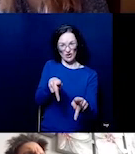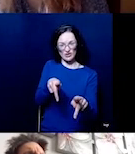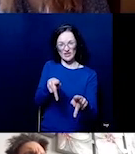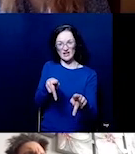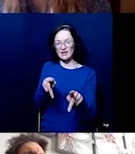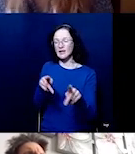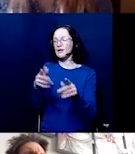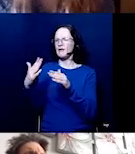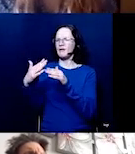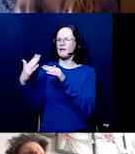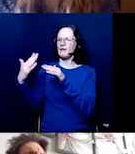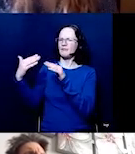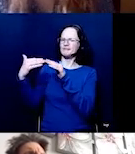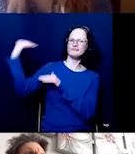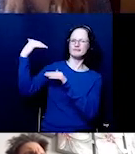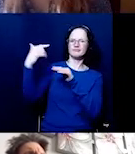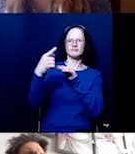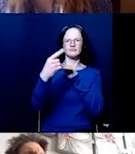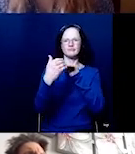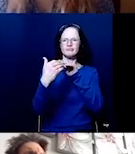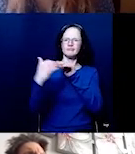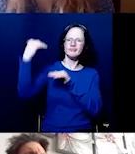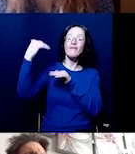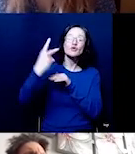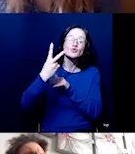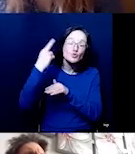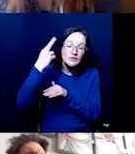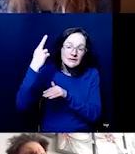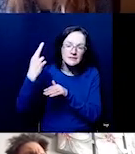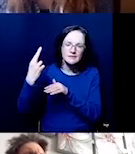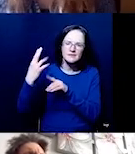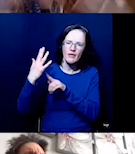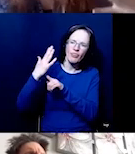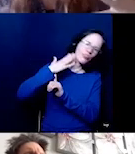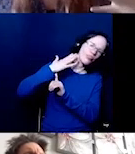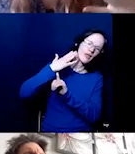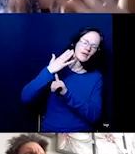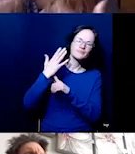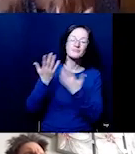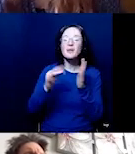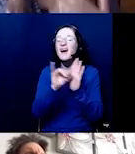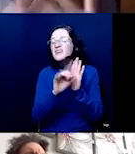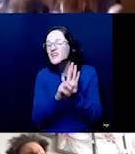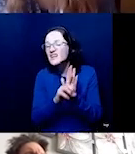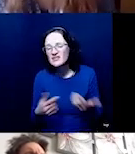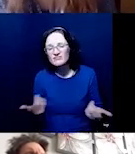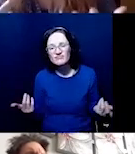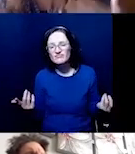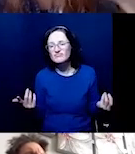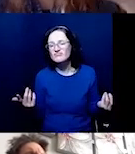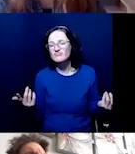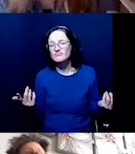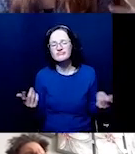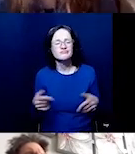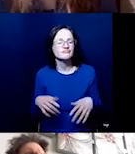of domination, oppression, and discrimination. So your identity could be, in intersectionality